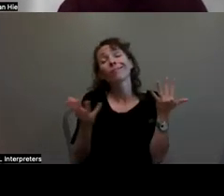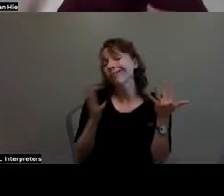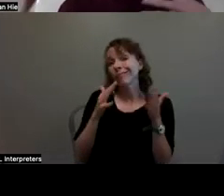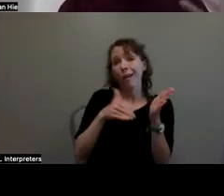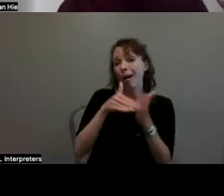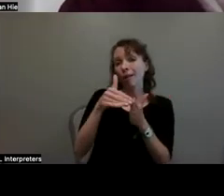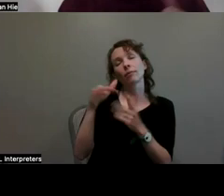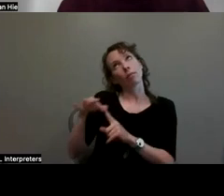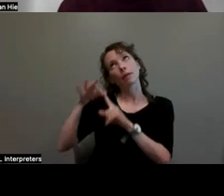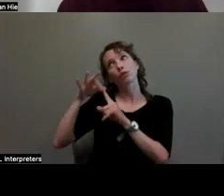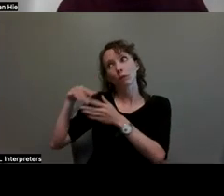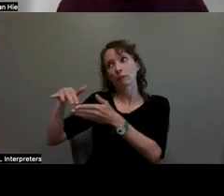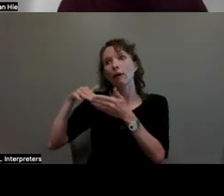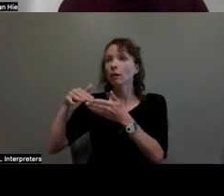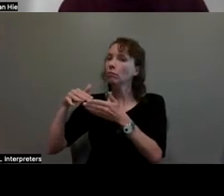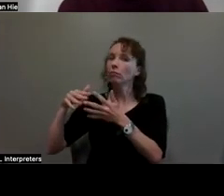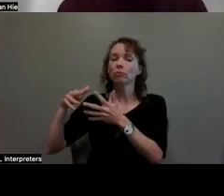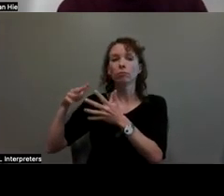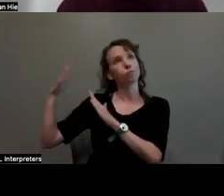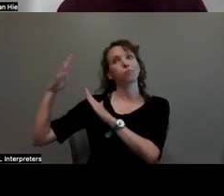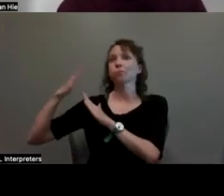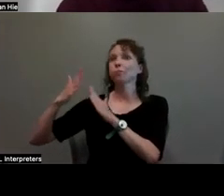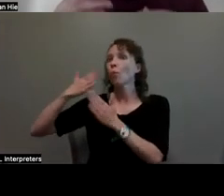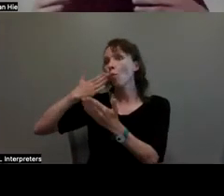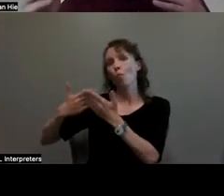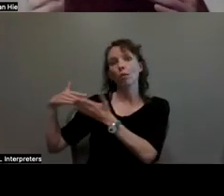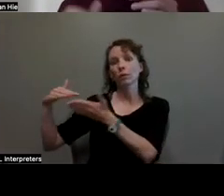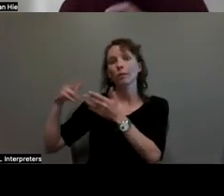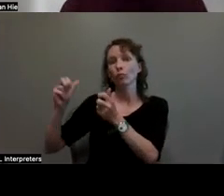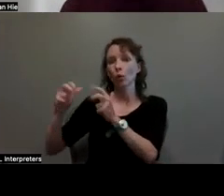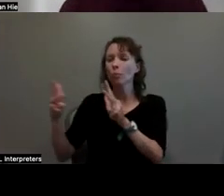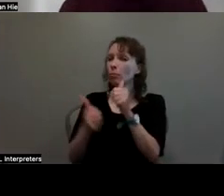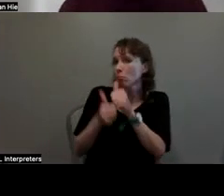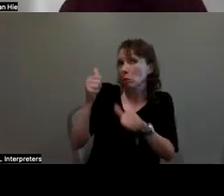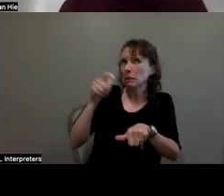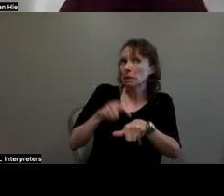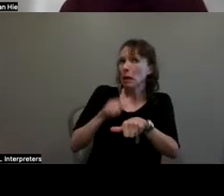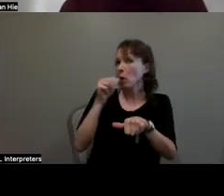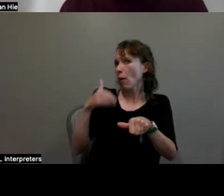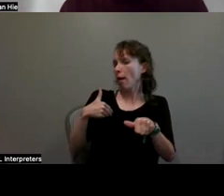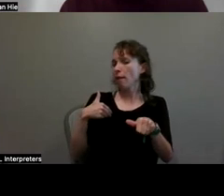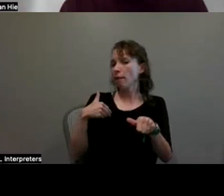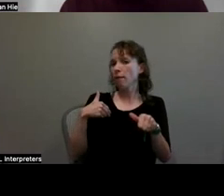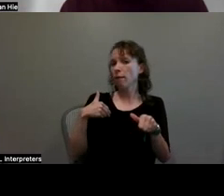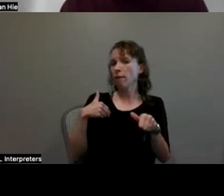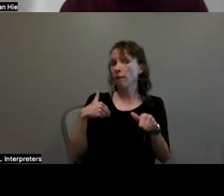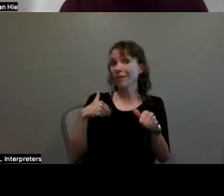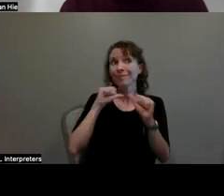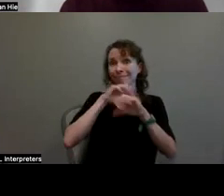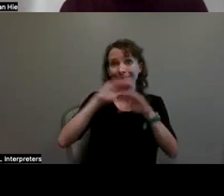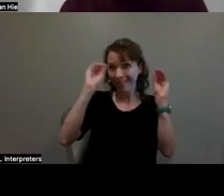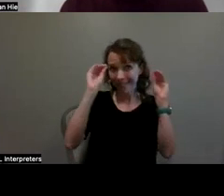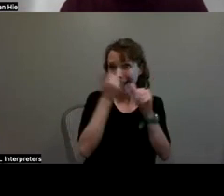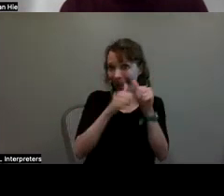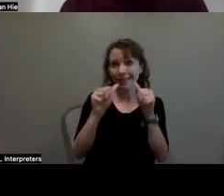some of the most very well-studied proteins, you won't actually have a lot of or any